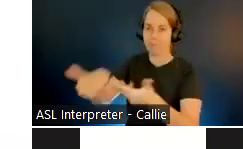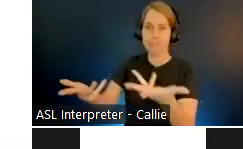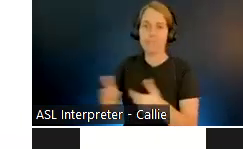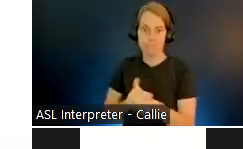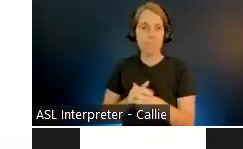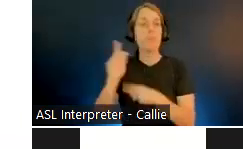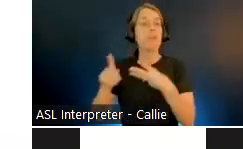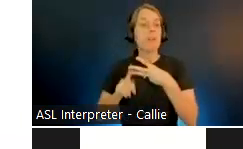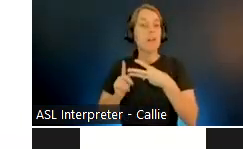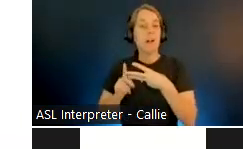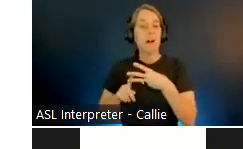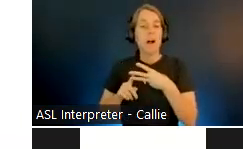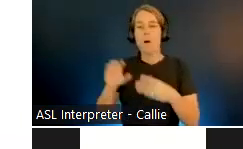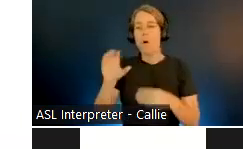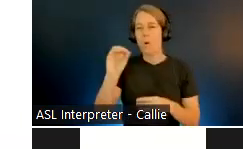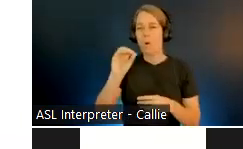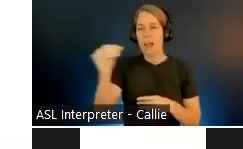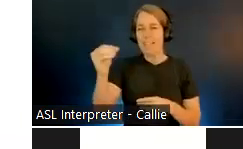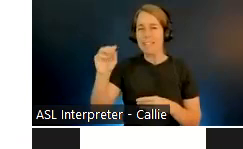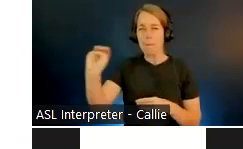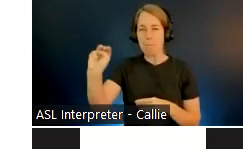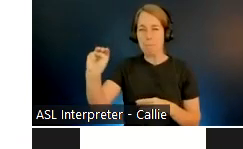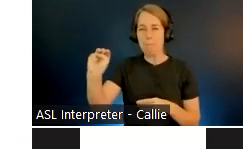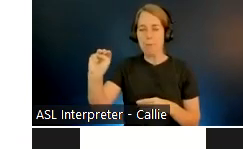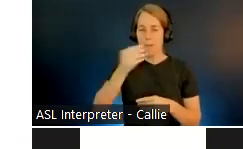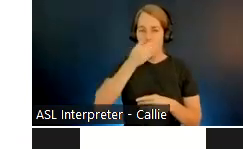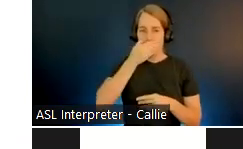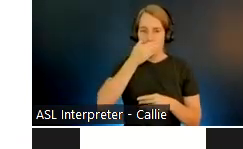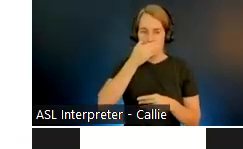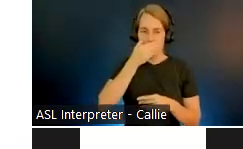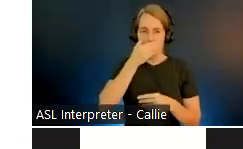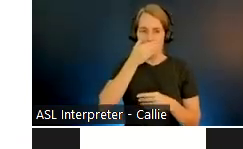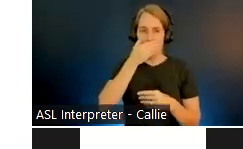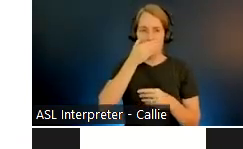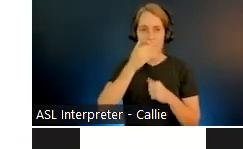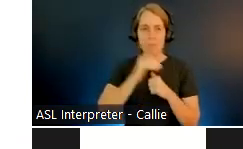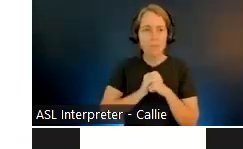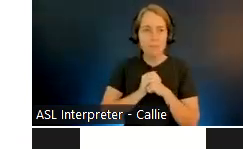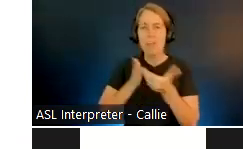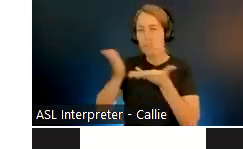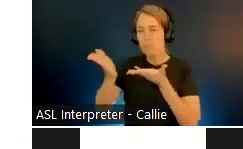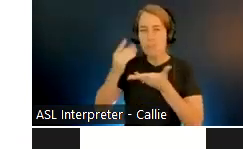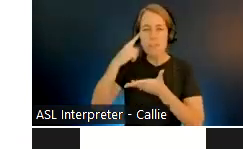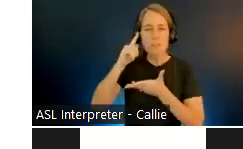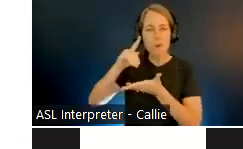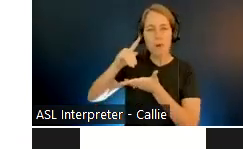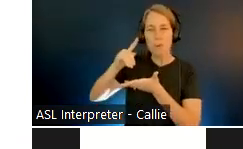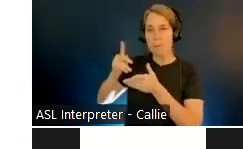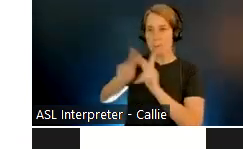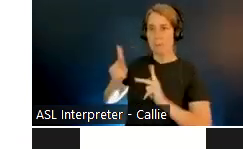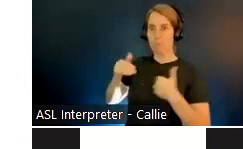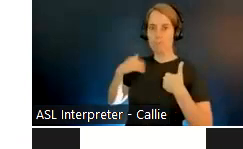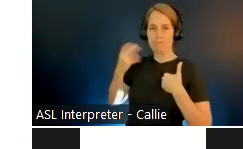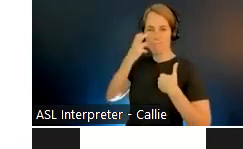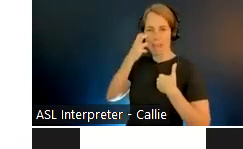who are blind. Not only can it be orientation and mobility to a living situation,